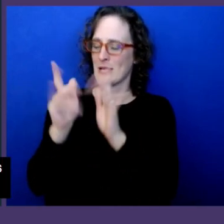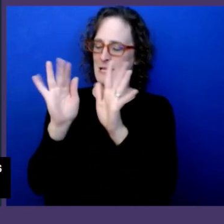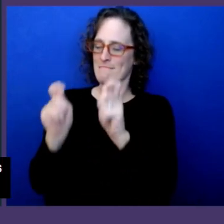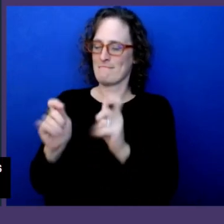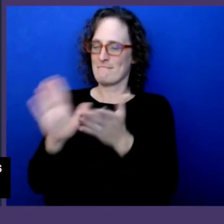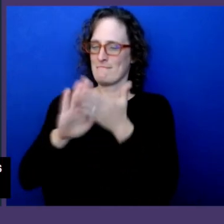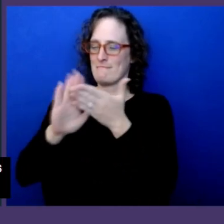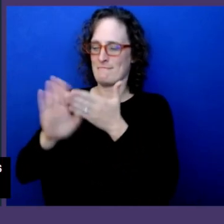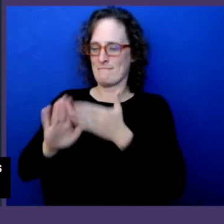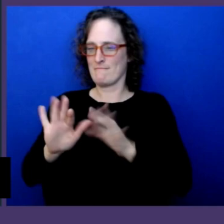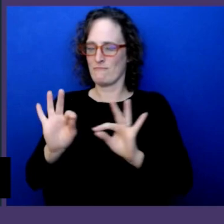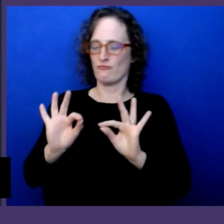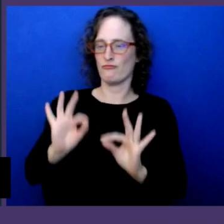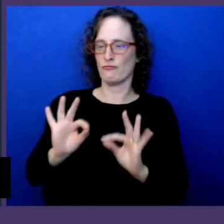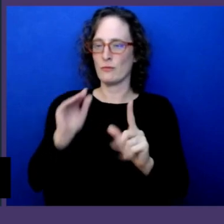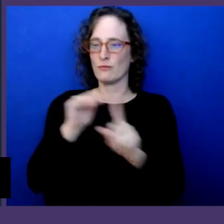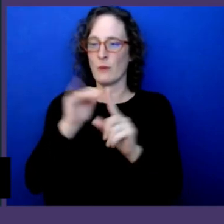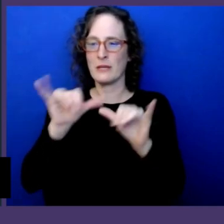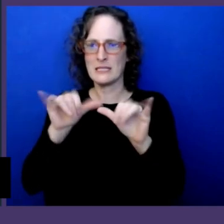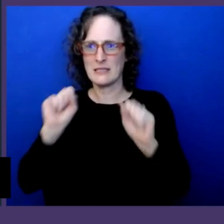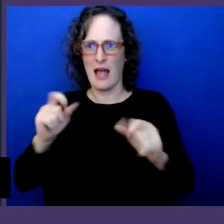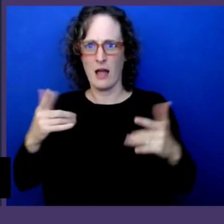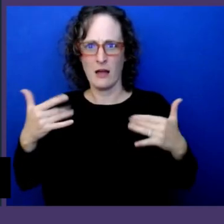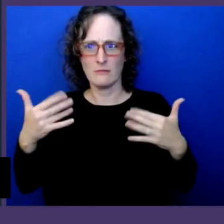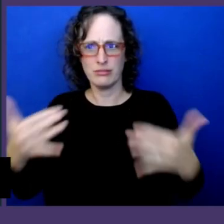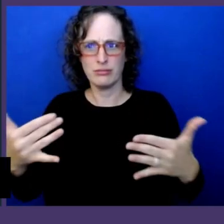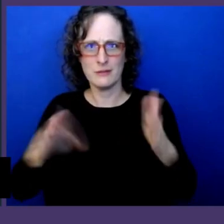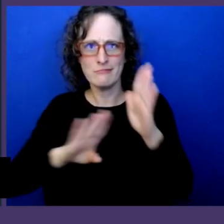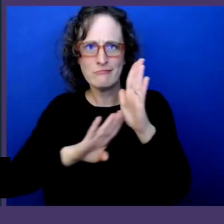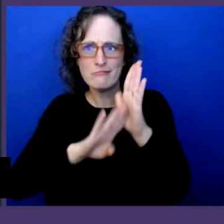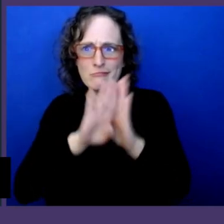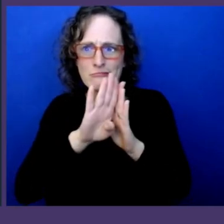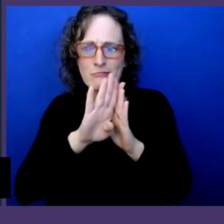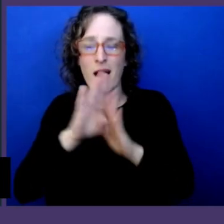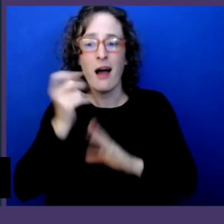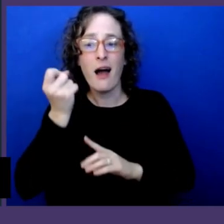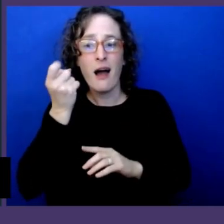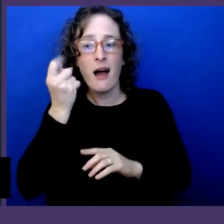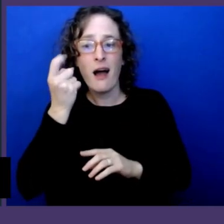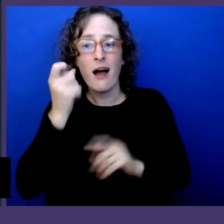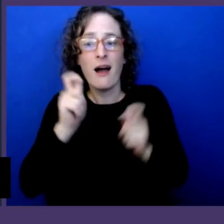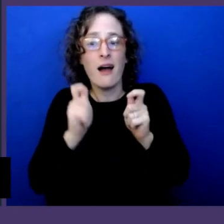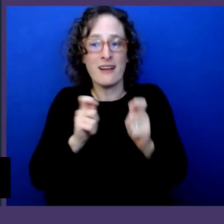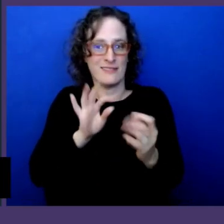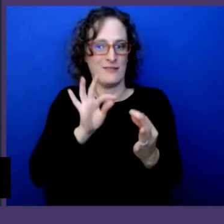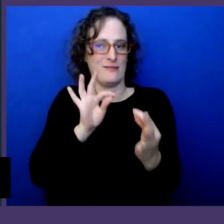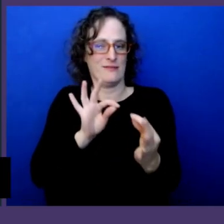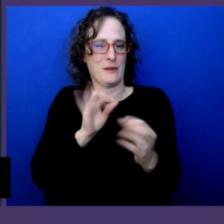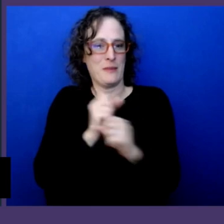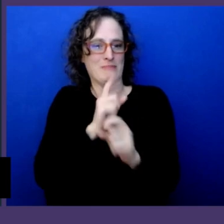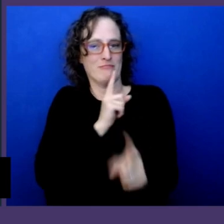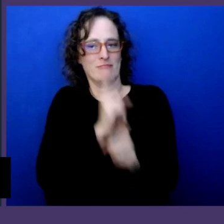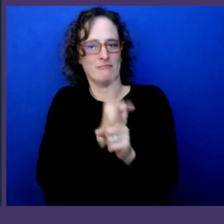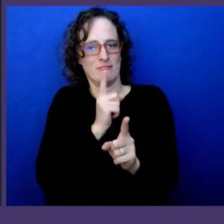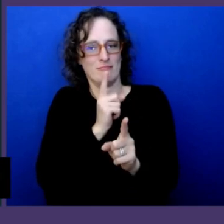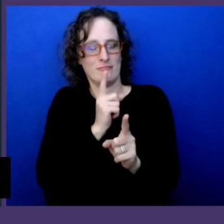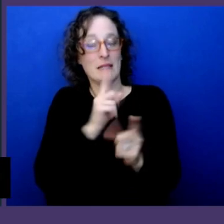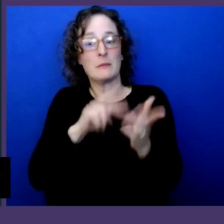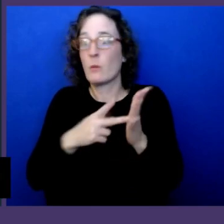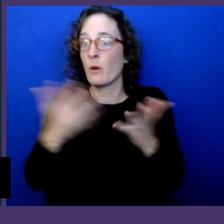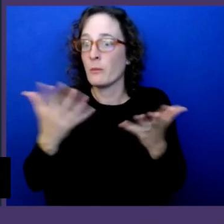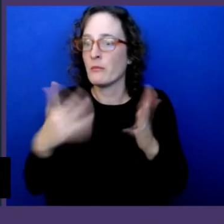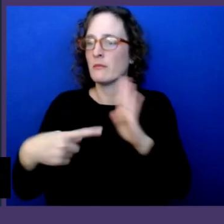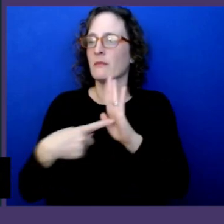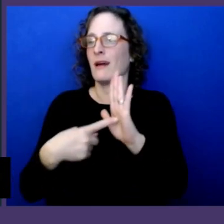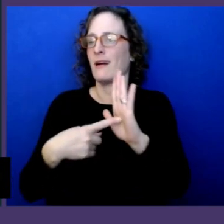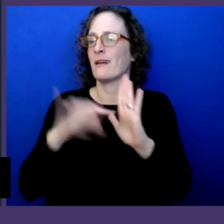about fine-tuning your models. Now, fine-tuning models means that you are actually going to change the weights of the model. It is becoming a lot more